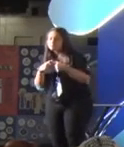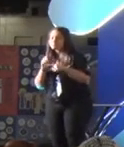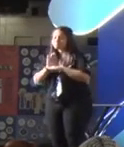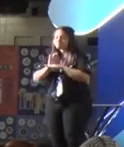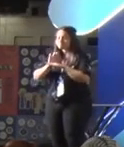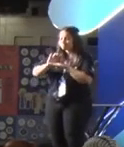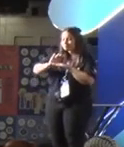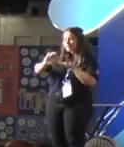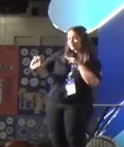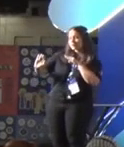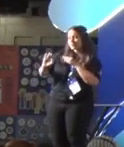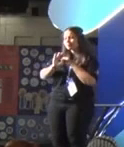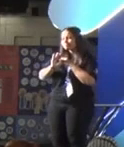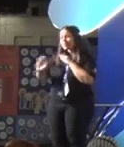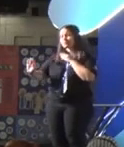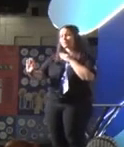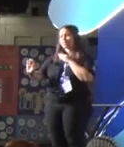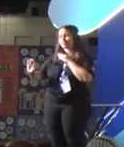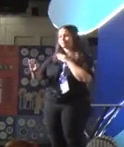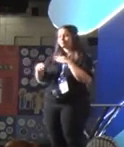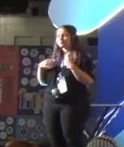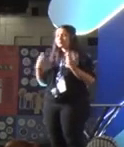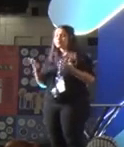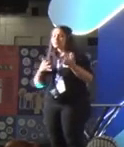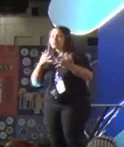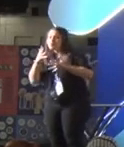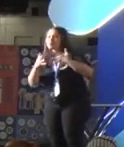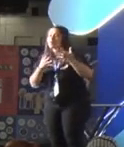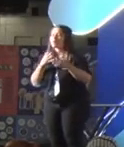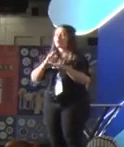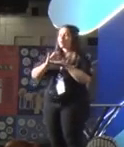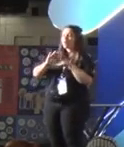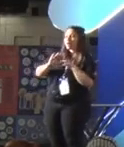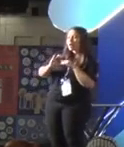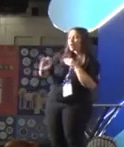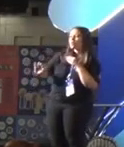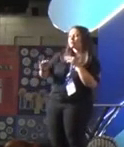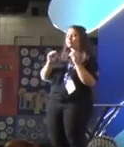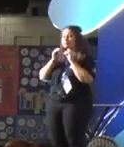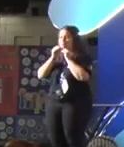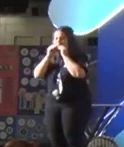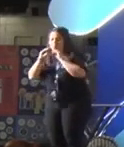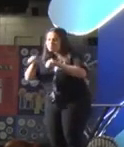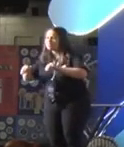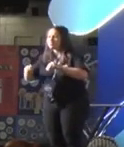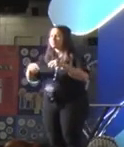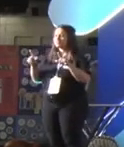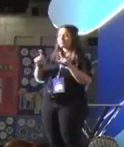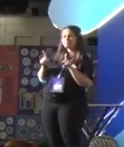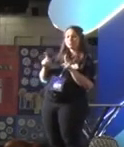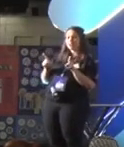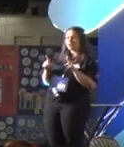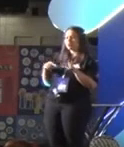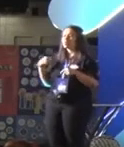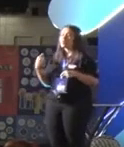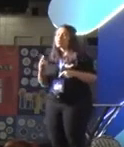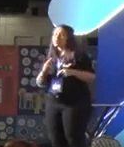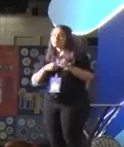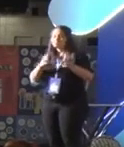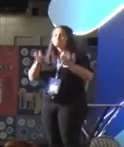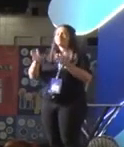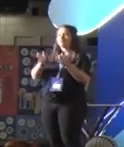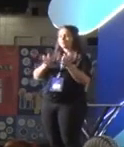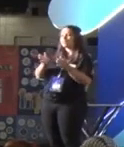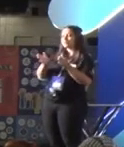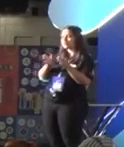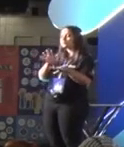I am excluded, I am not welcome. So we have to go the other way and be as inclusive, as accessible as possible.